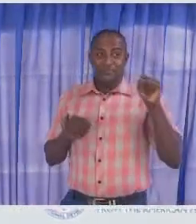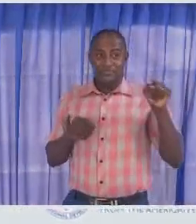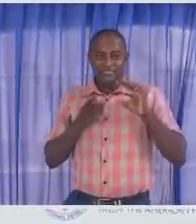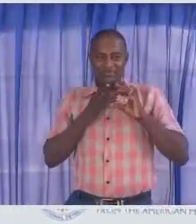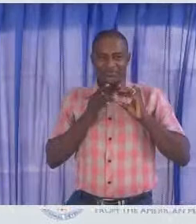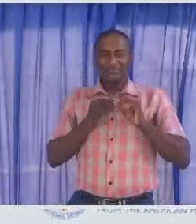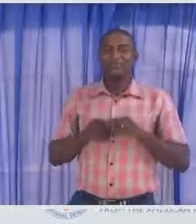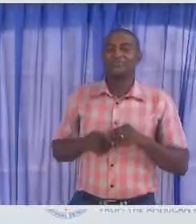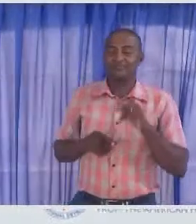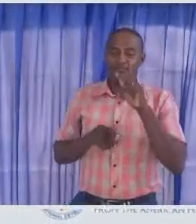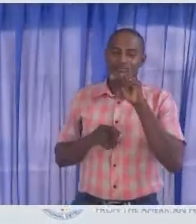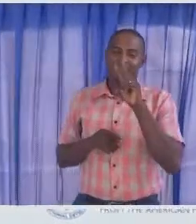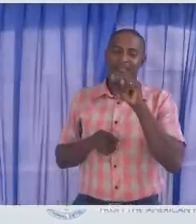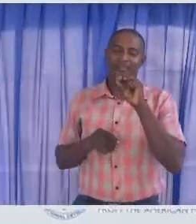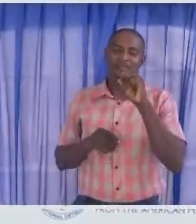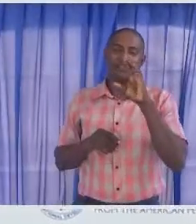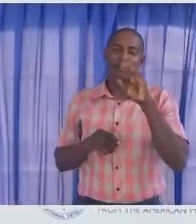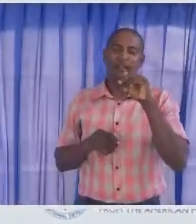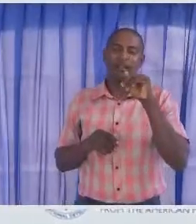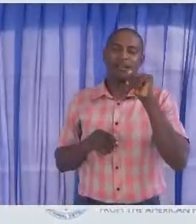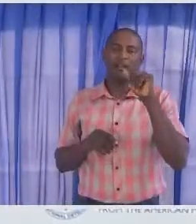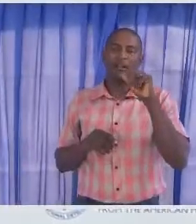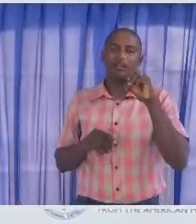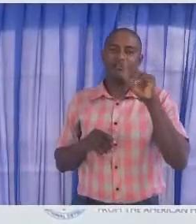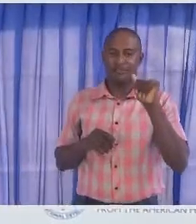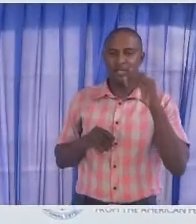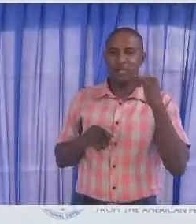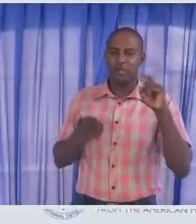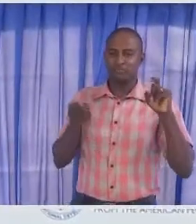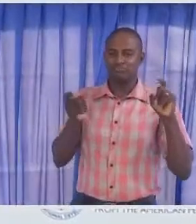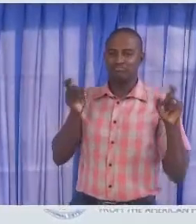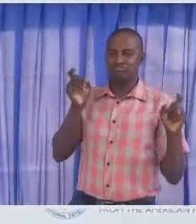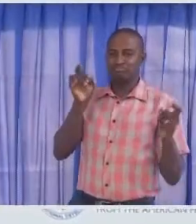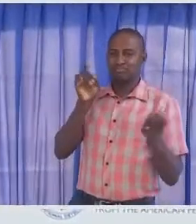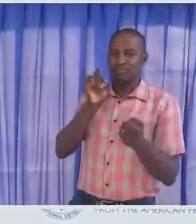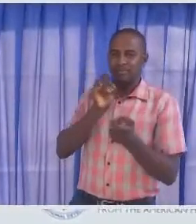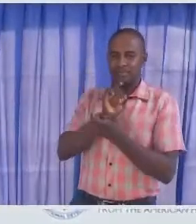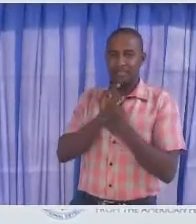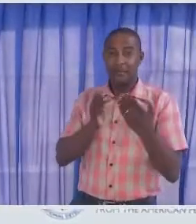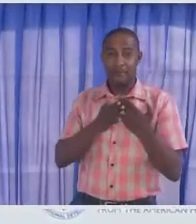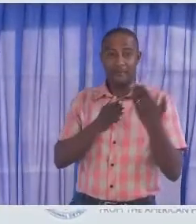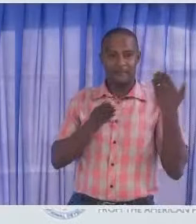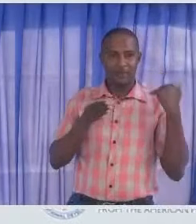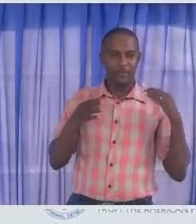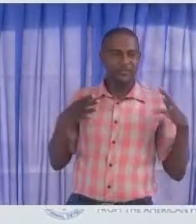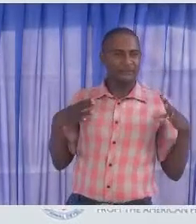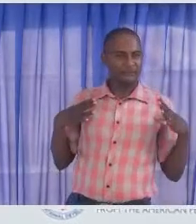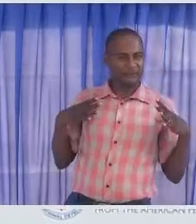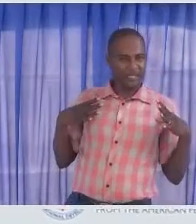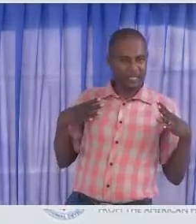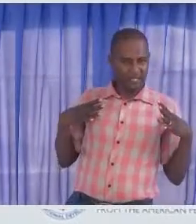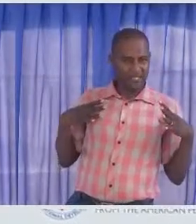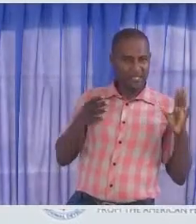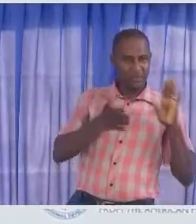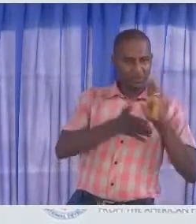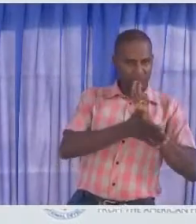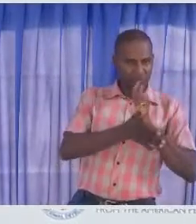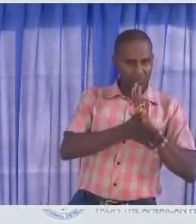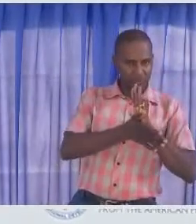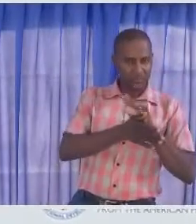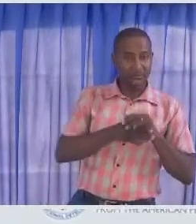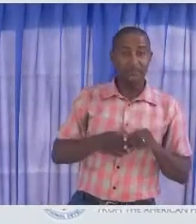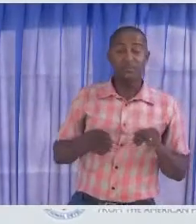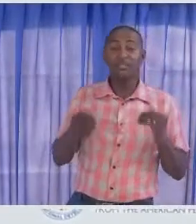was transitioned from what was a vocational secondary setting into what